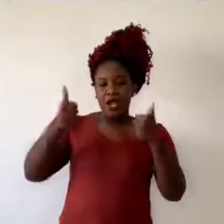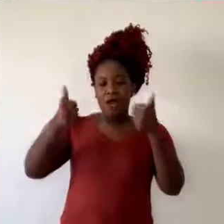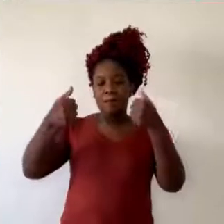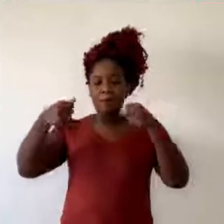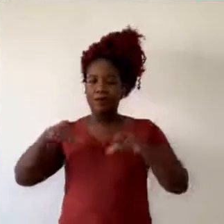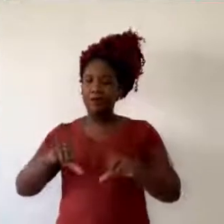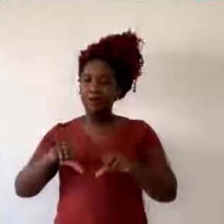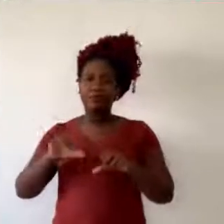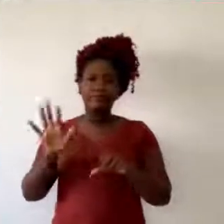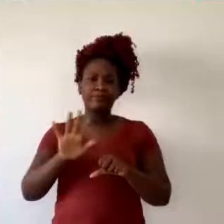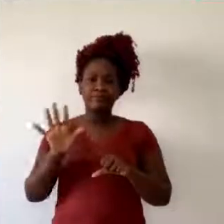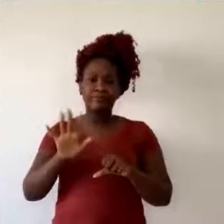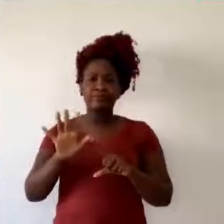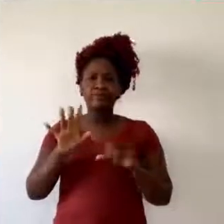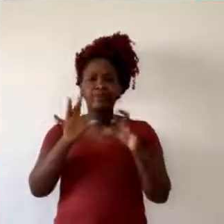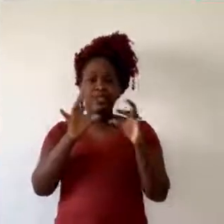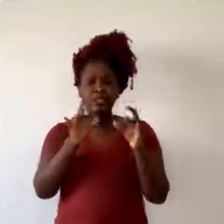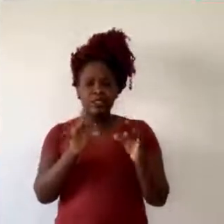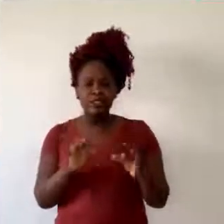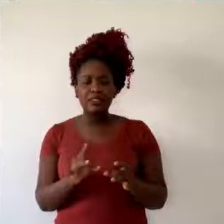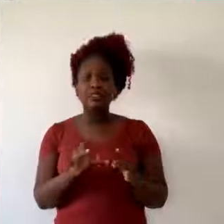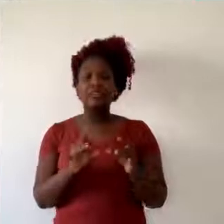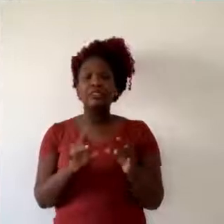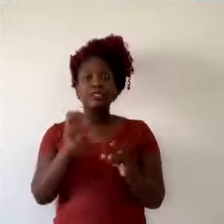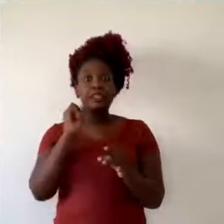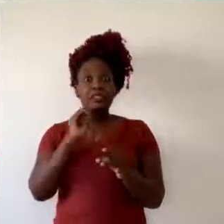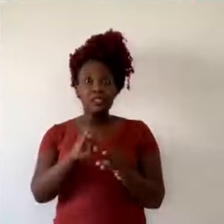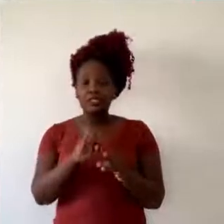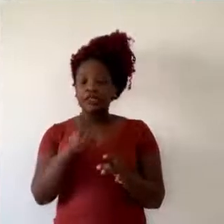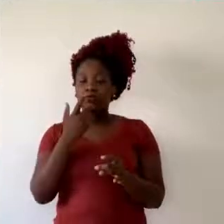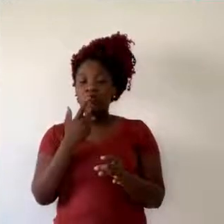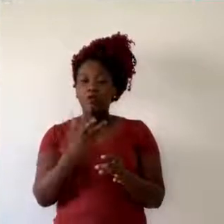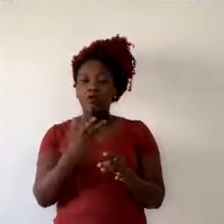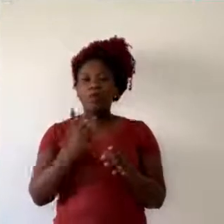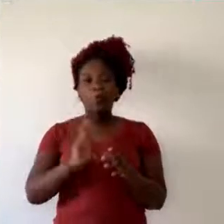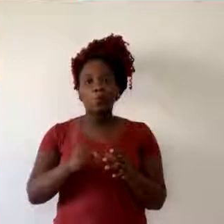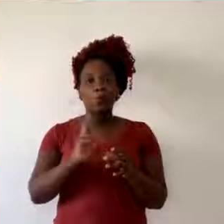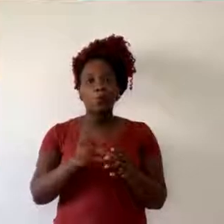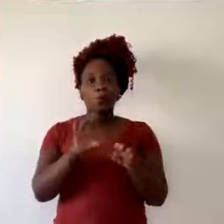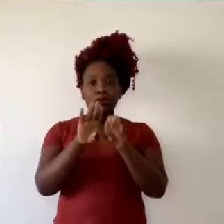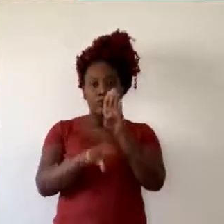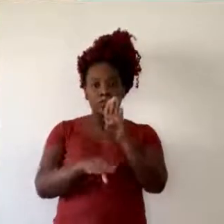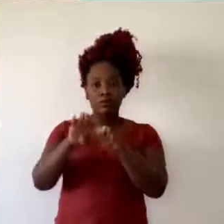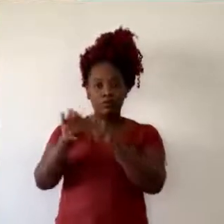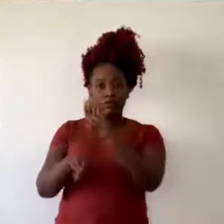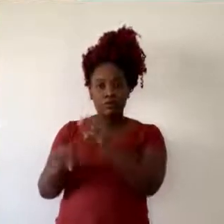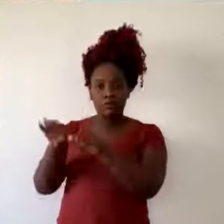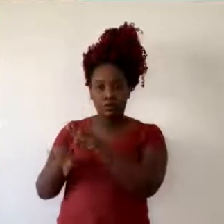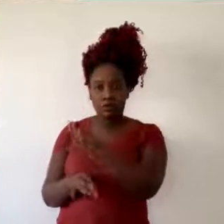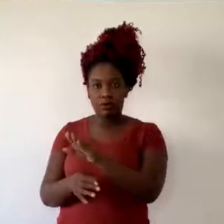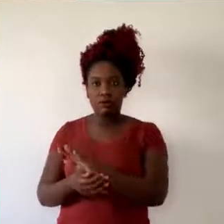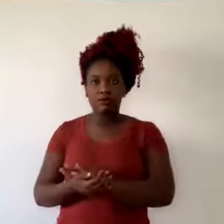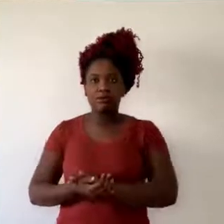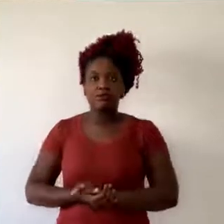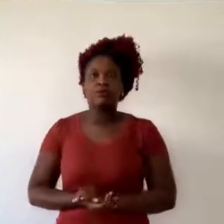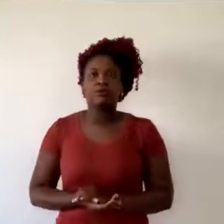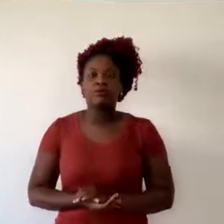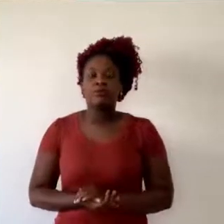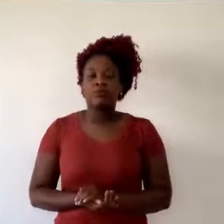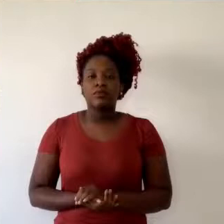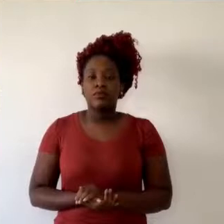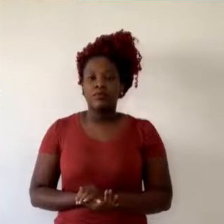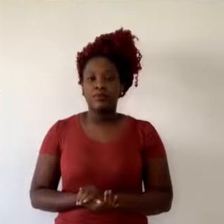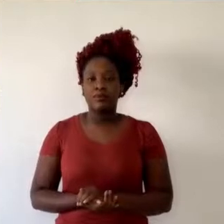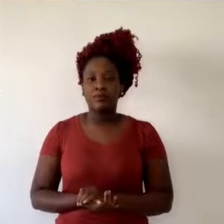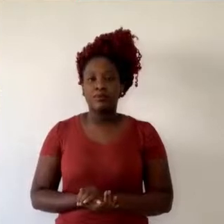worse. So, and if we don't deal with these issues adequately, we are going to continue to endure